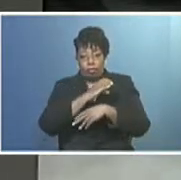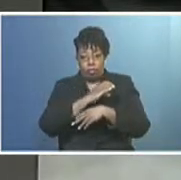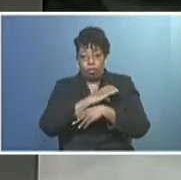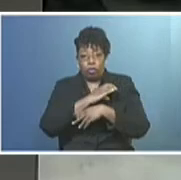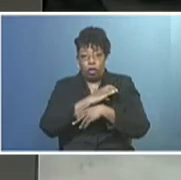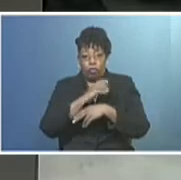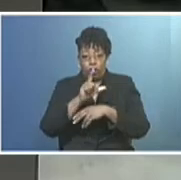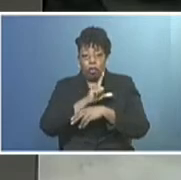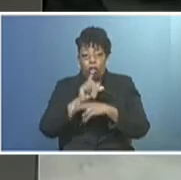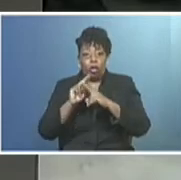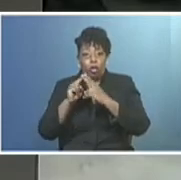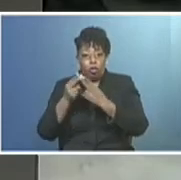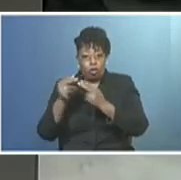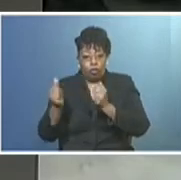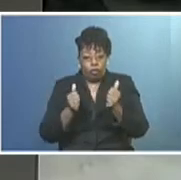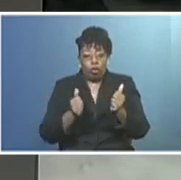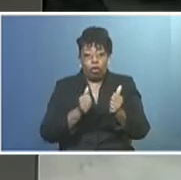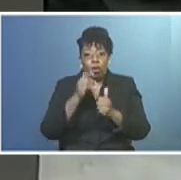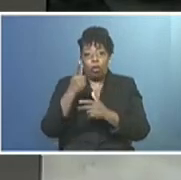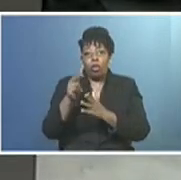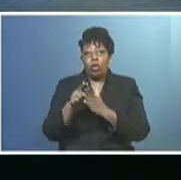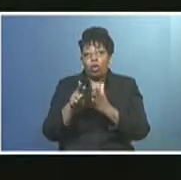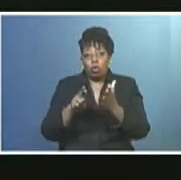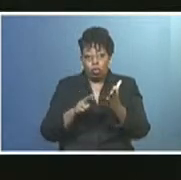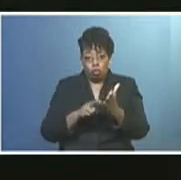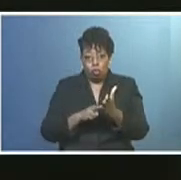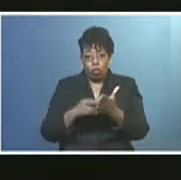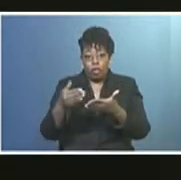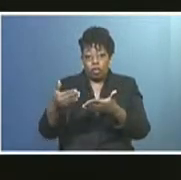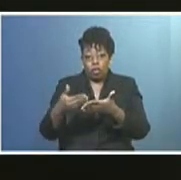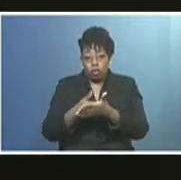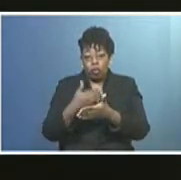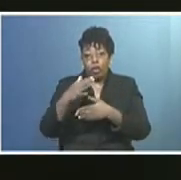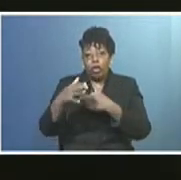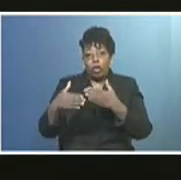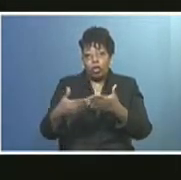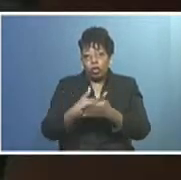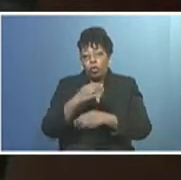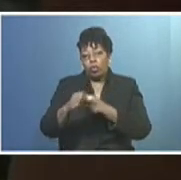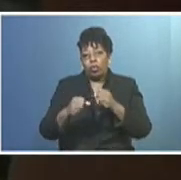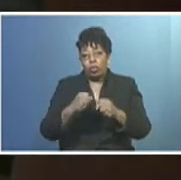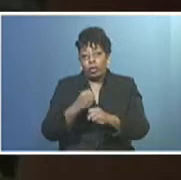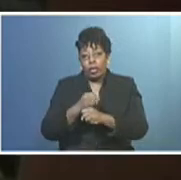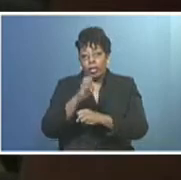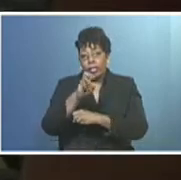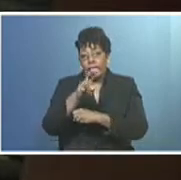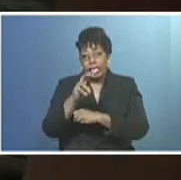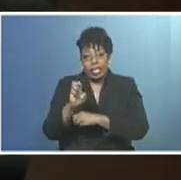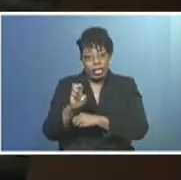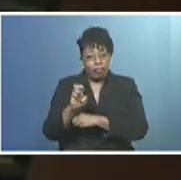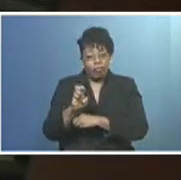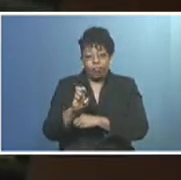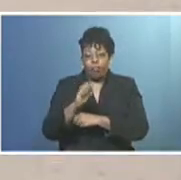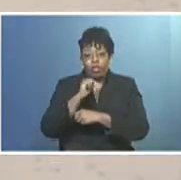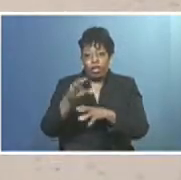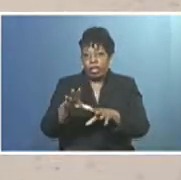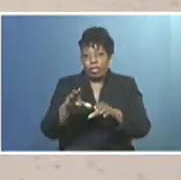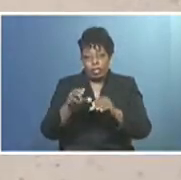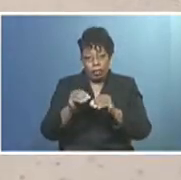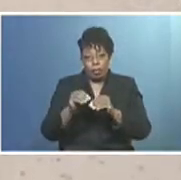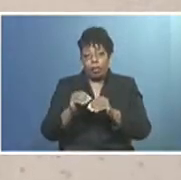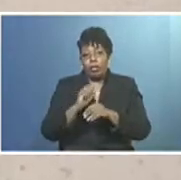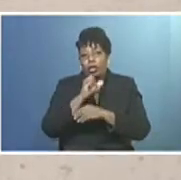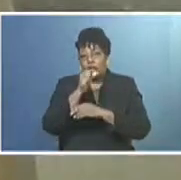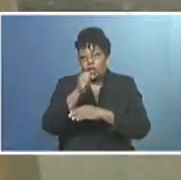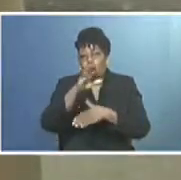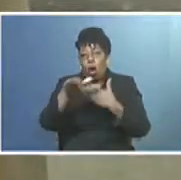Unit want you to follow the rules. And this New Year's Eve, they're taking a no-tolerance approach to ensure the COVID rules